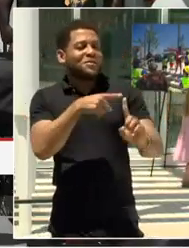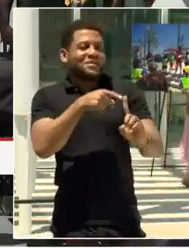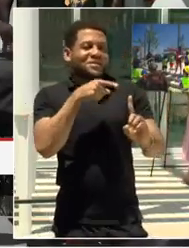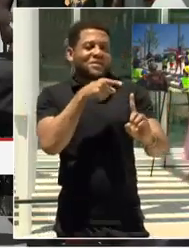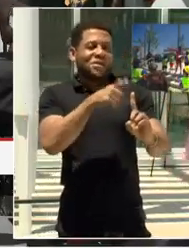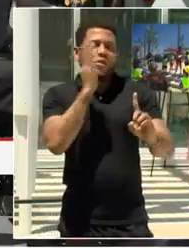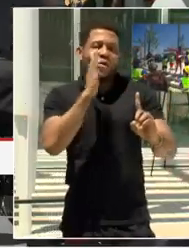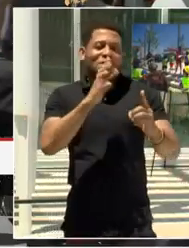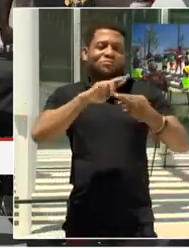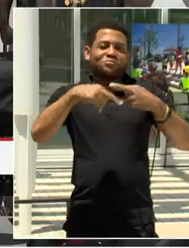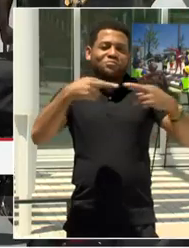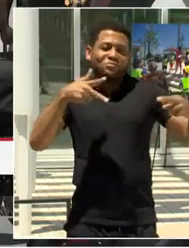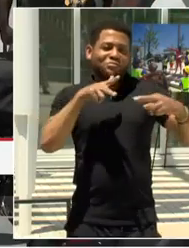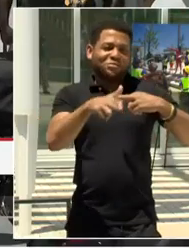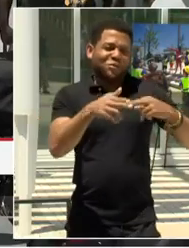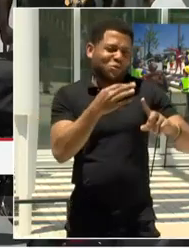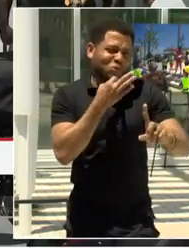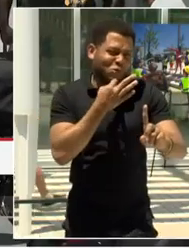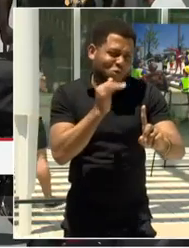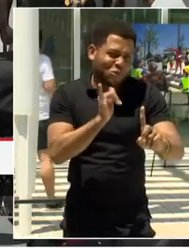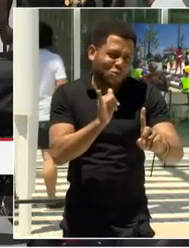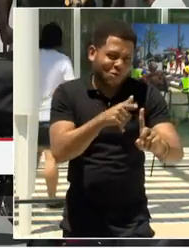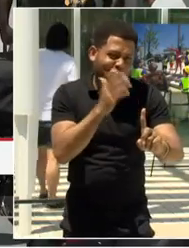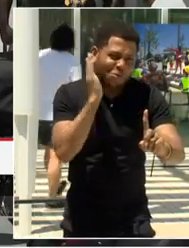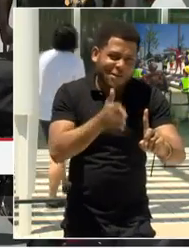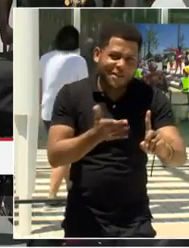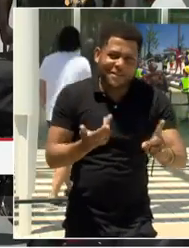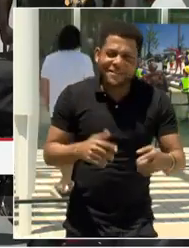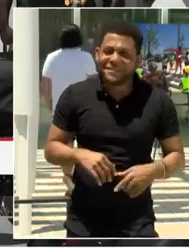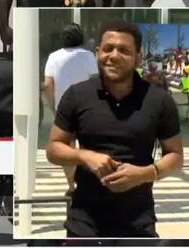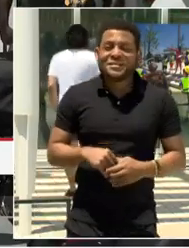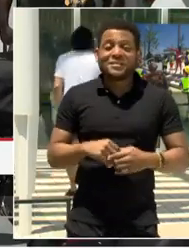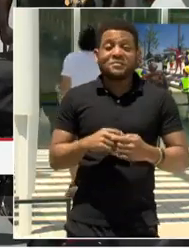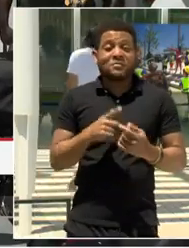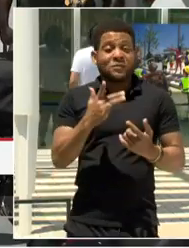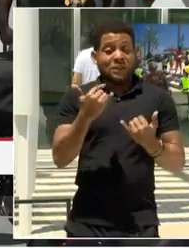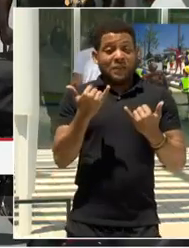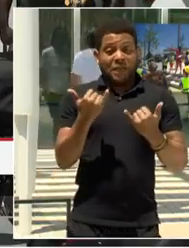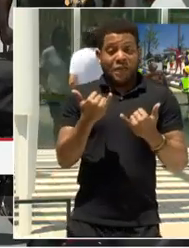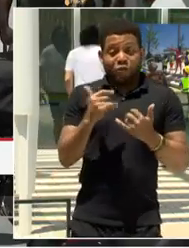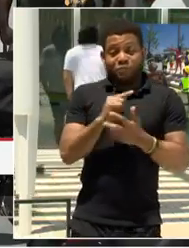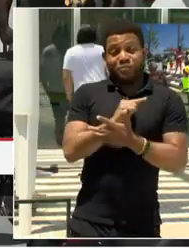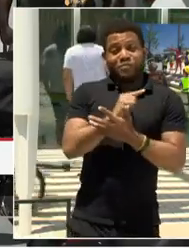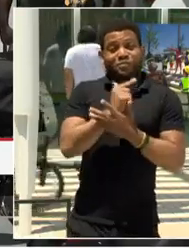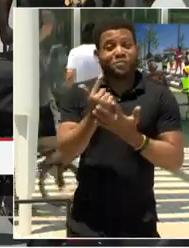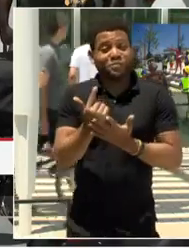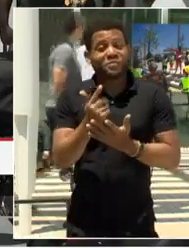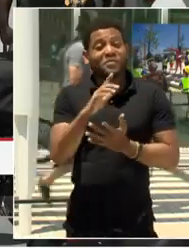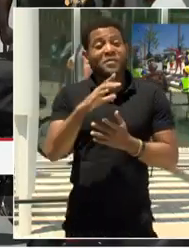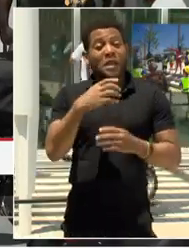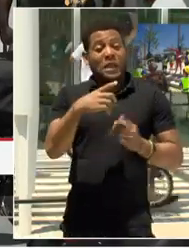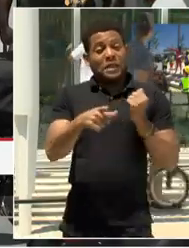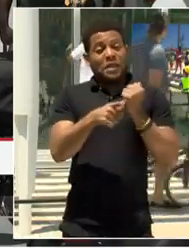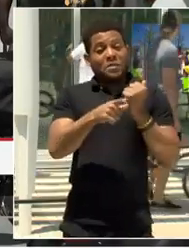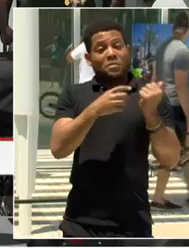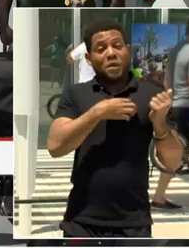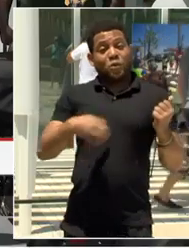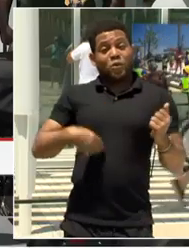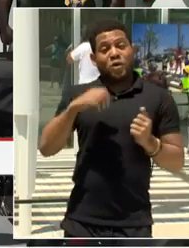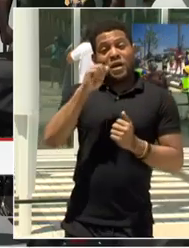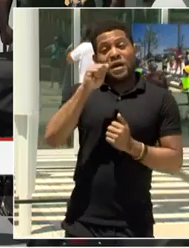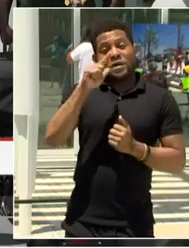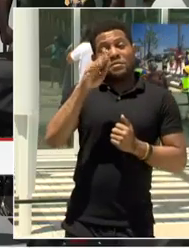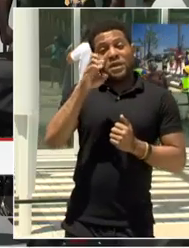and opening up this site. So with that, I want to turn it over to our Deputy Mayor, Nina Albert, who has been a great